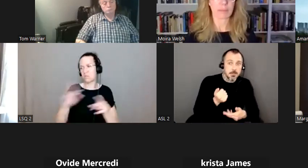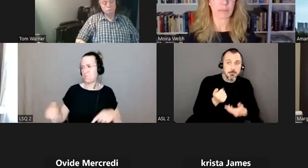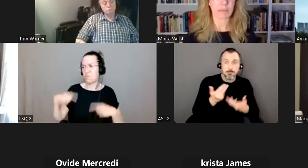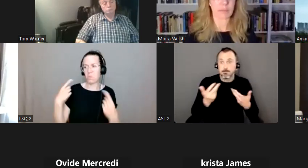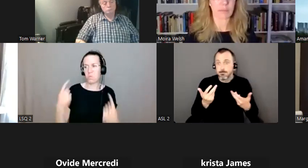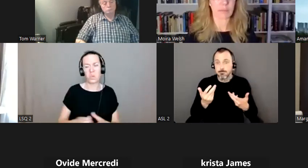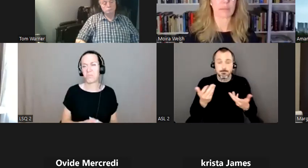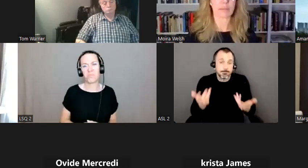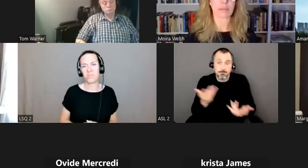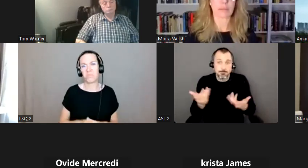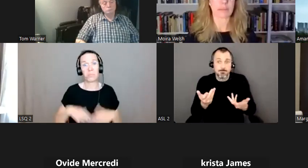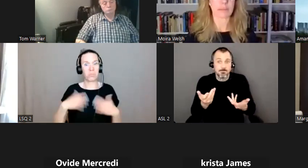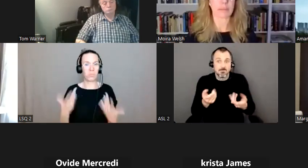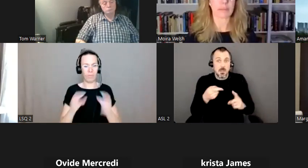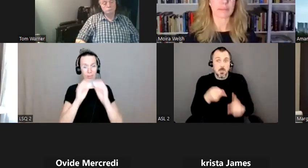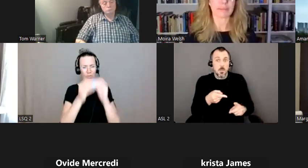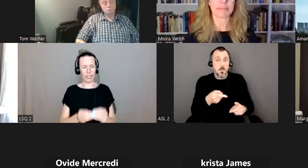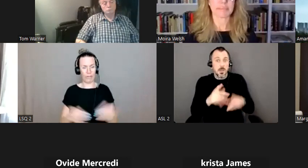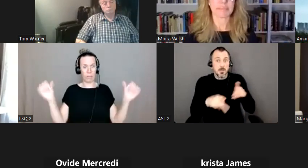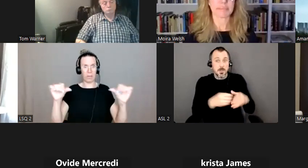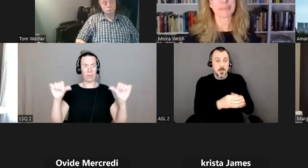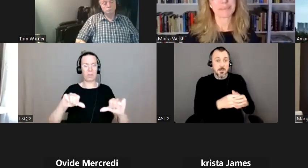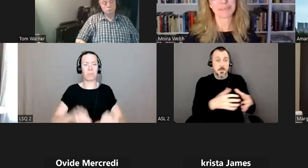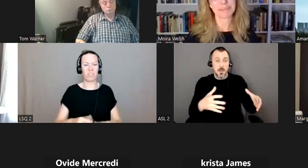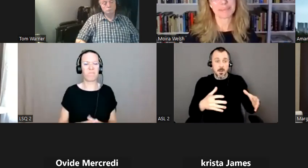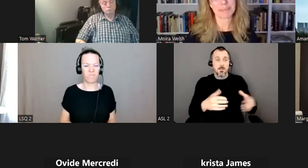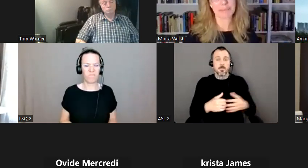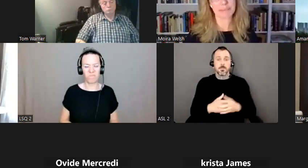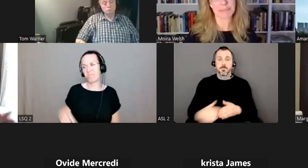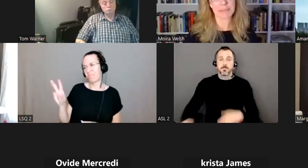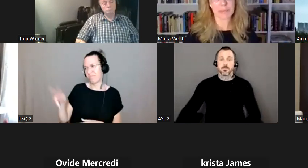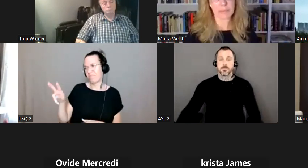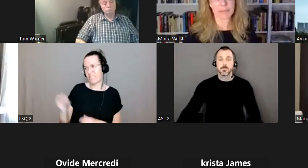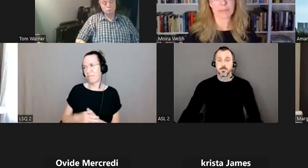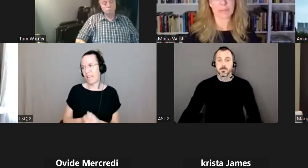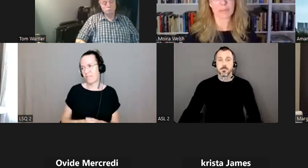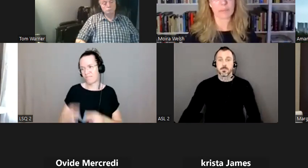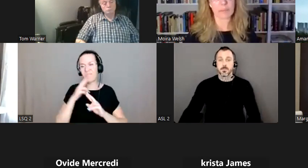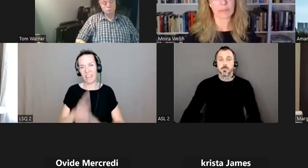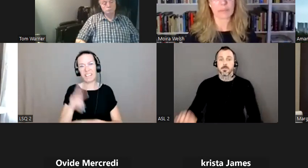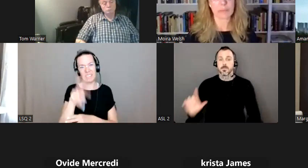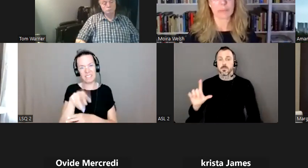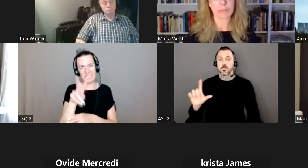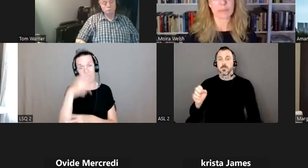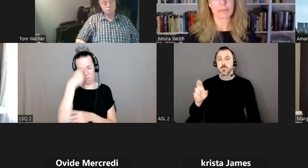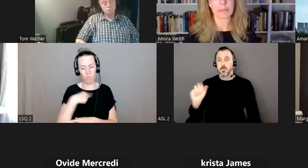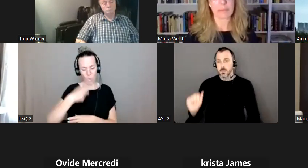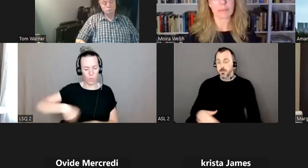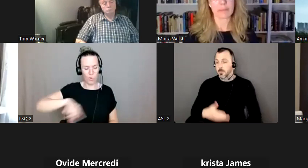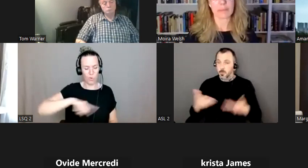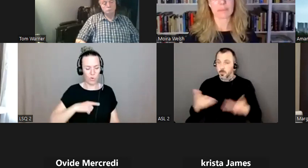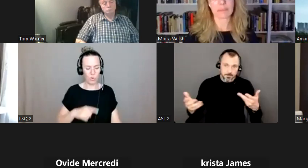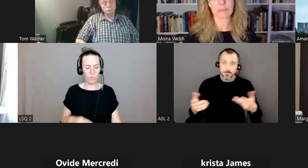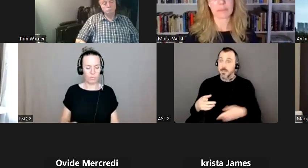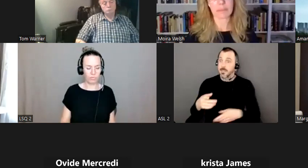growing. that's the Exactly. reality. That's the reality. It is the And- reality, and it's a reality for all of us. And I want to take a minute to thank each and every